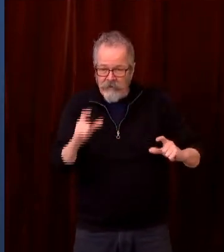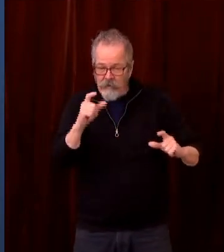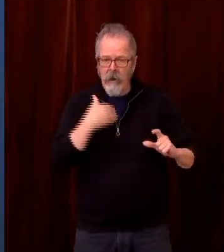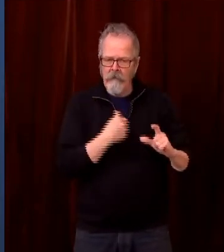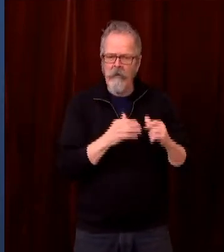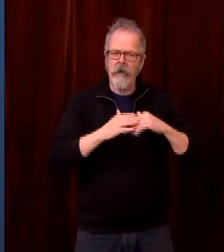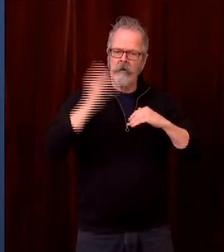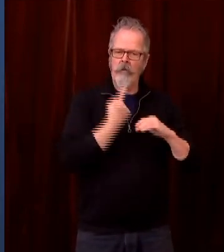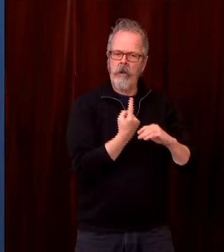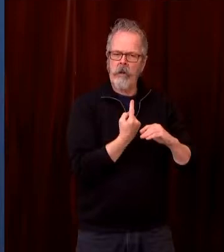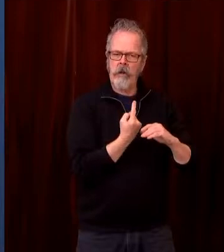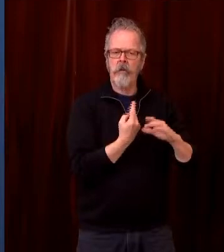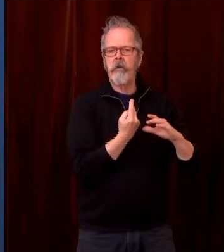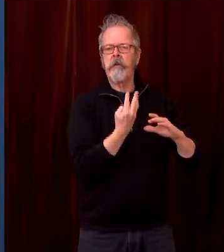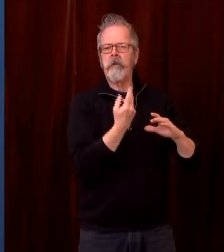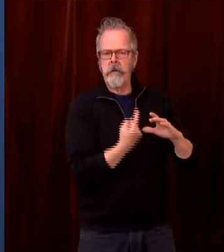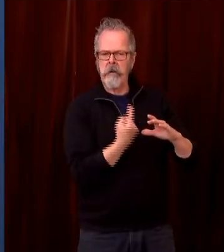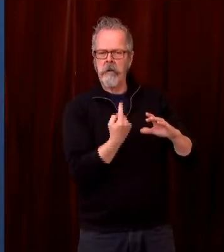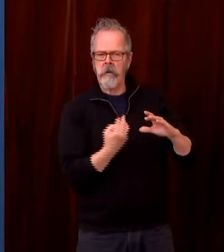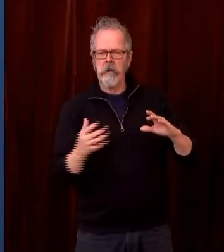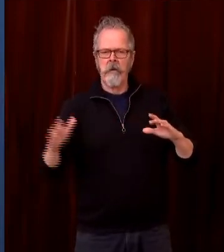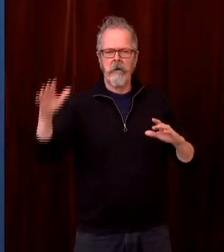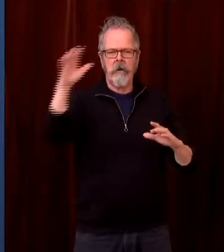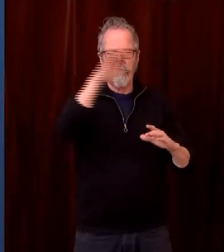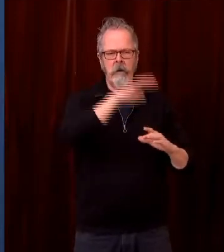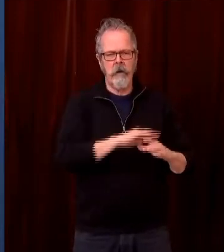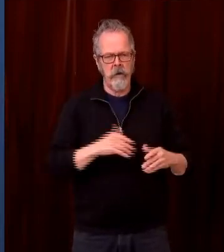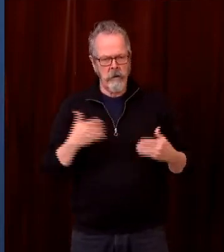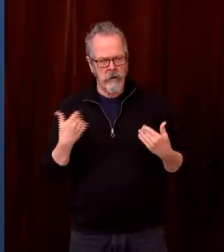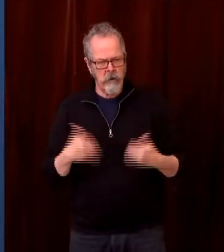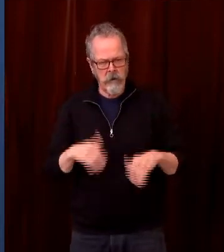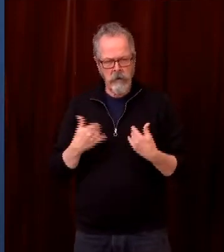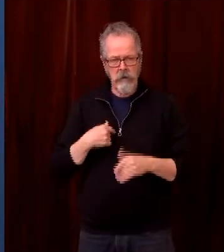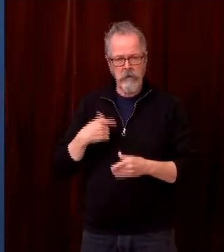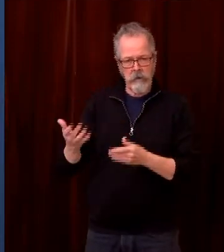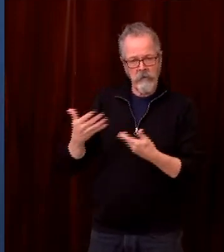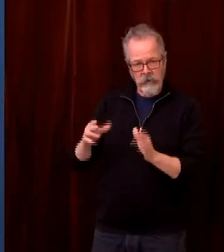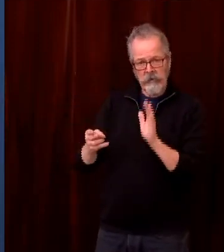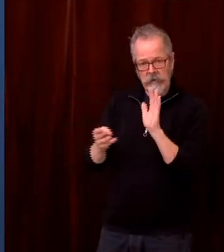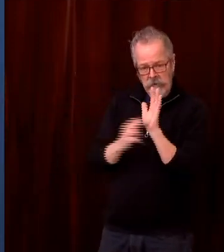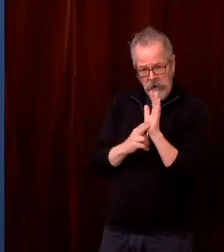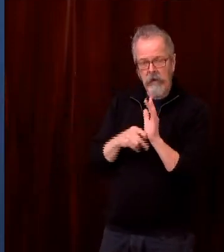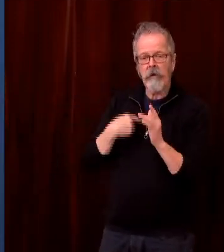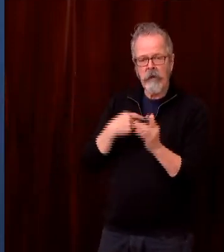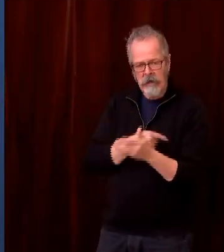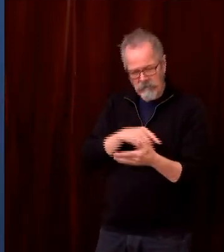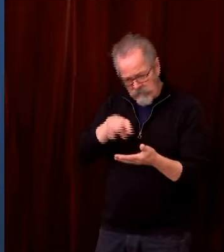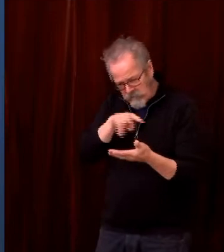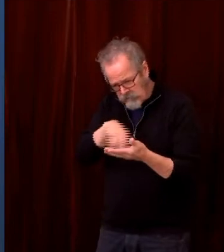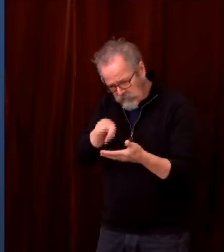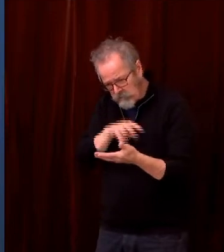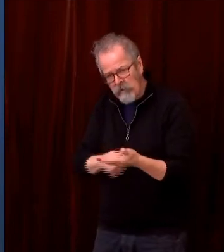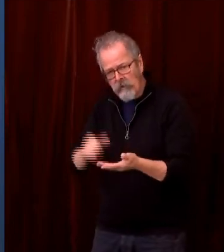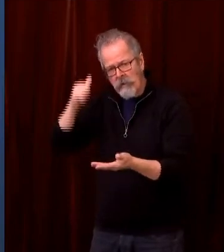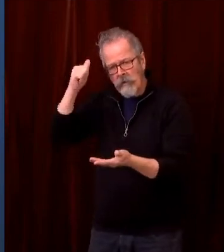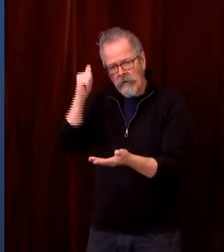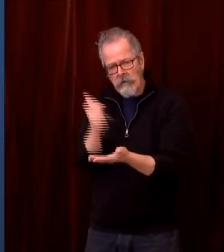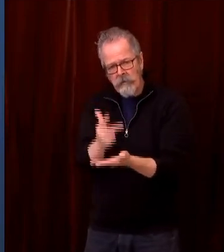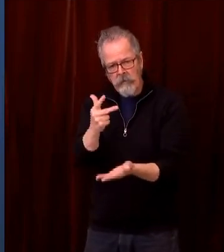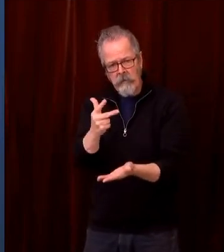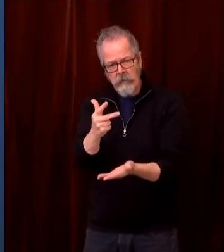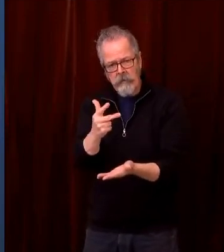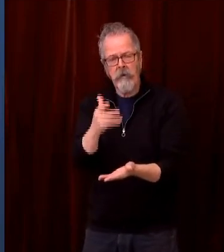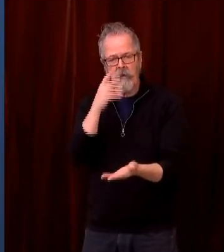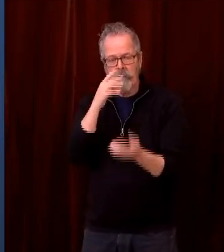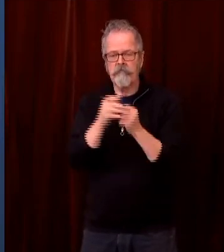is certainly frustrating not to be able to do this for everyone, but the doses simply don't exist to be able to do that. So we do encourage